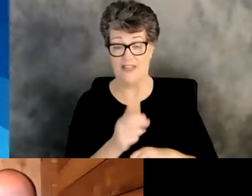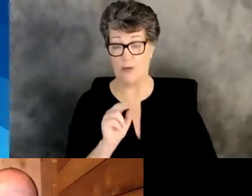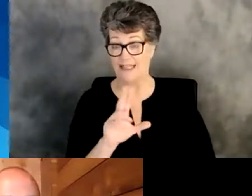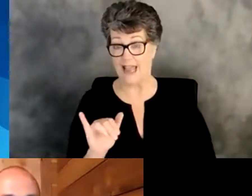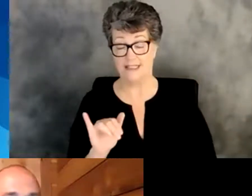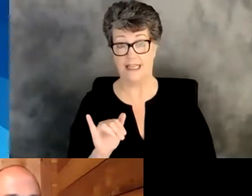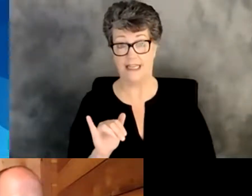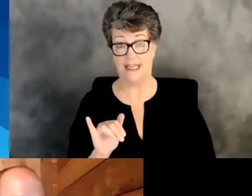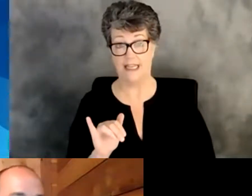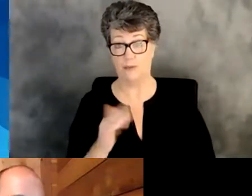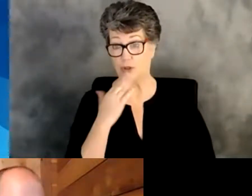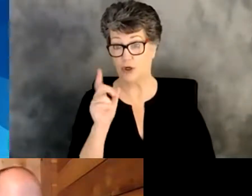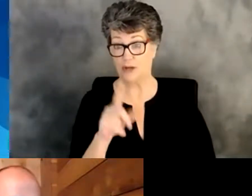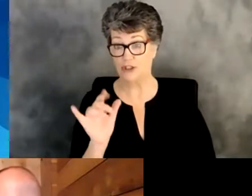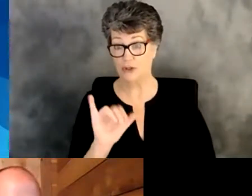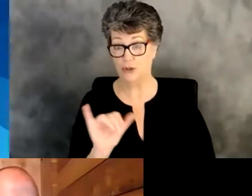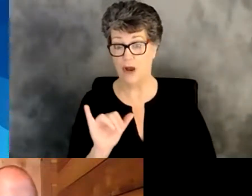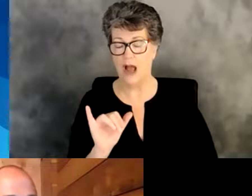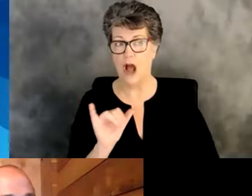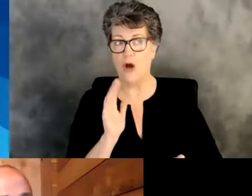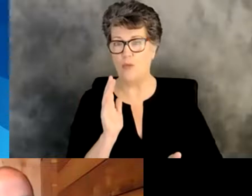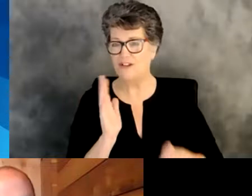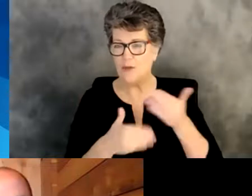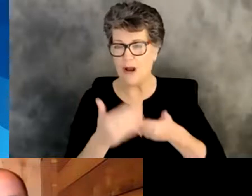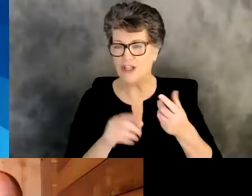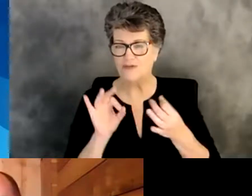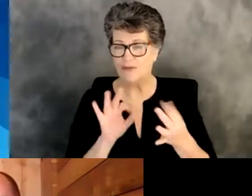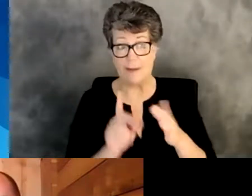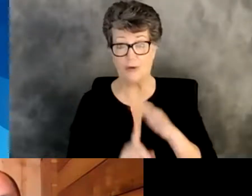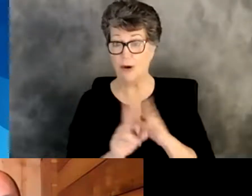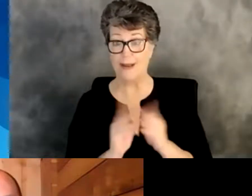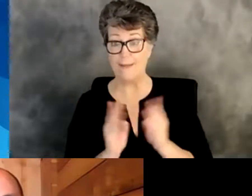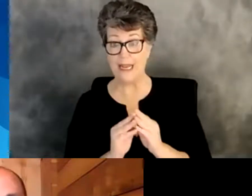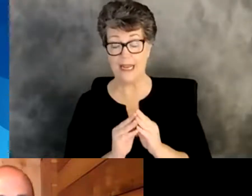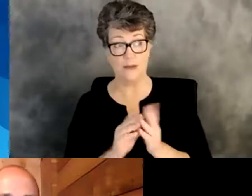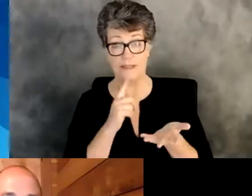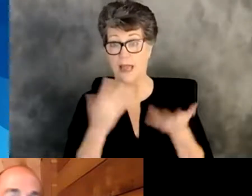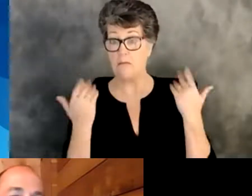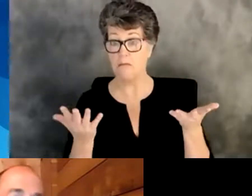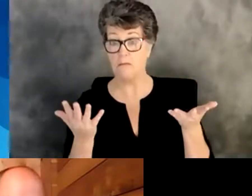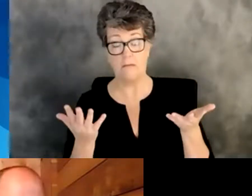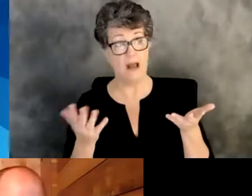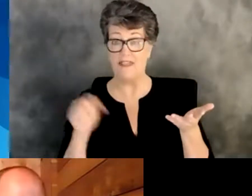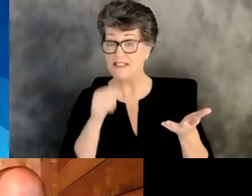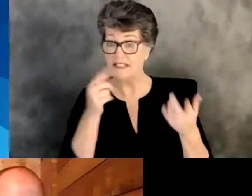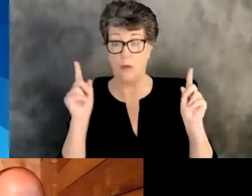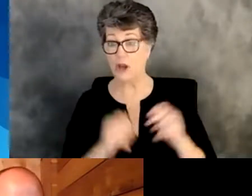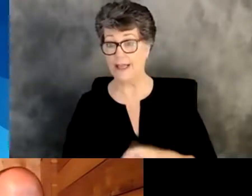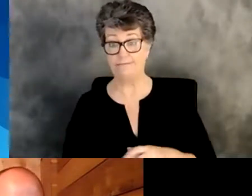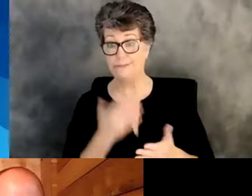when we talked is, what's the process for feedback? When we show up at a meeting, Kim, and we say, you know, hey, this isn't working so